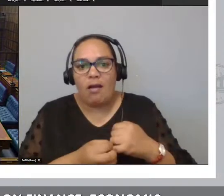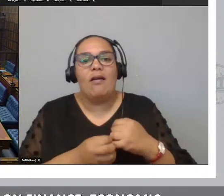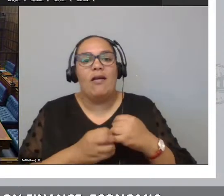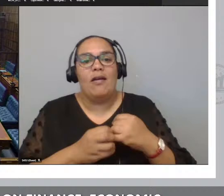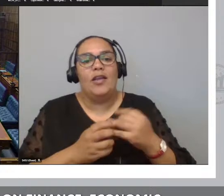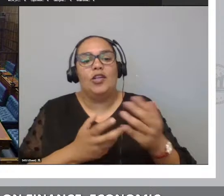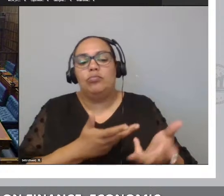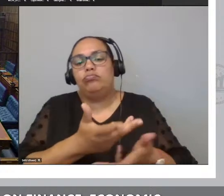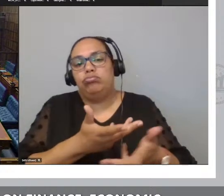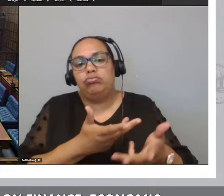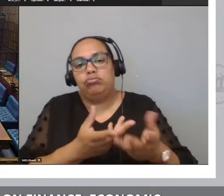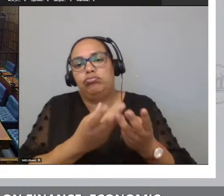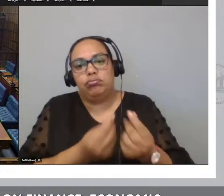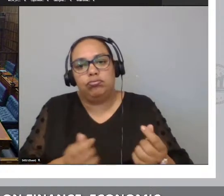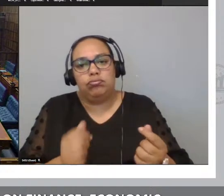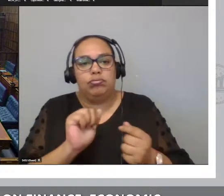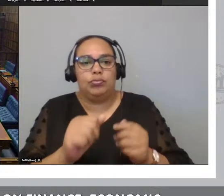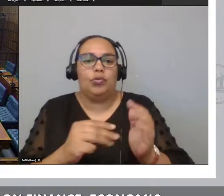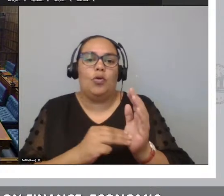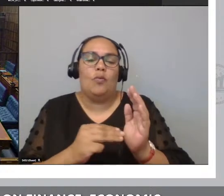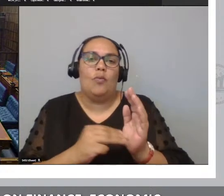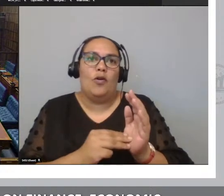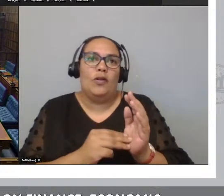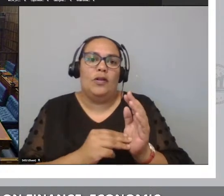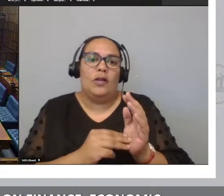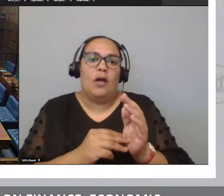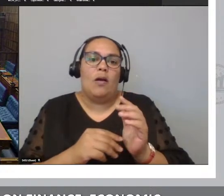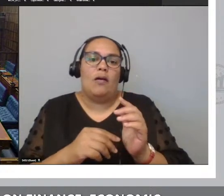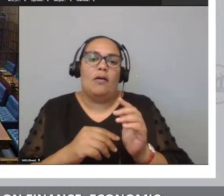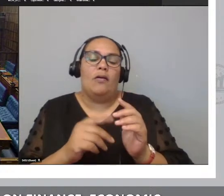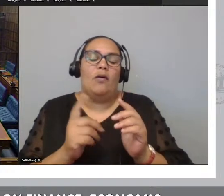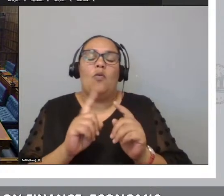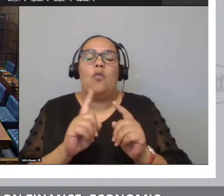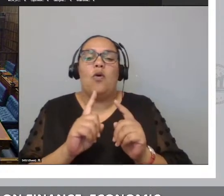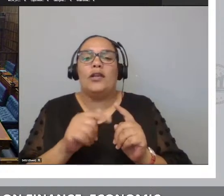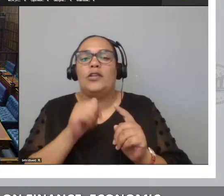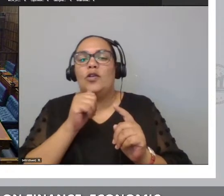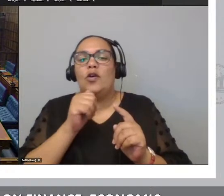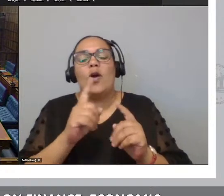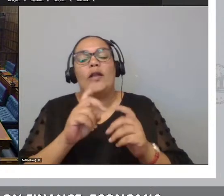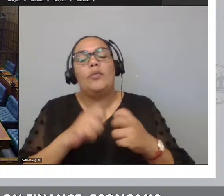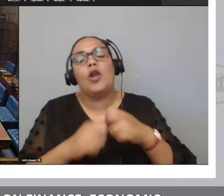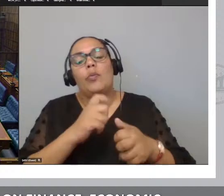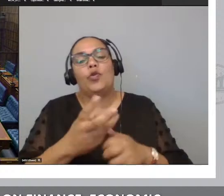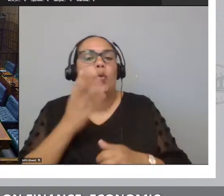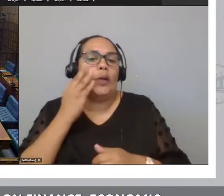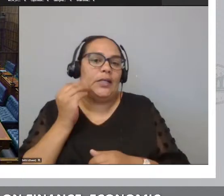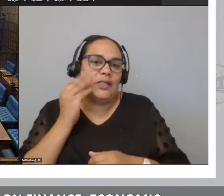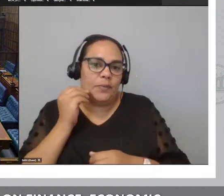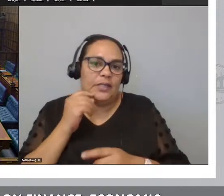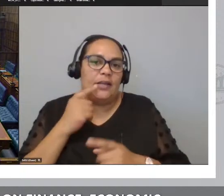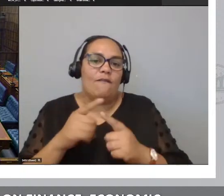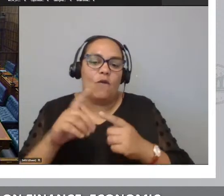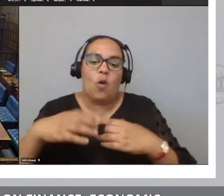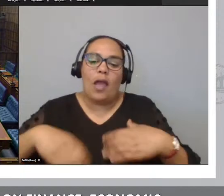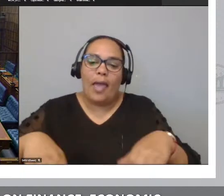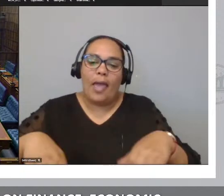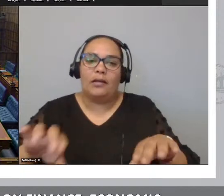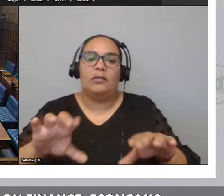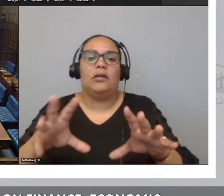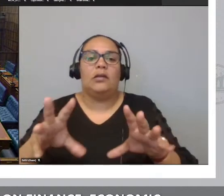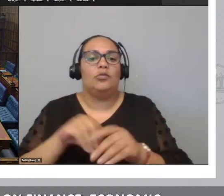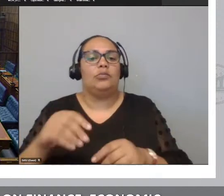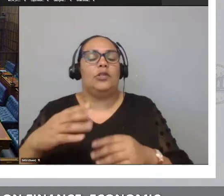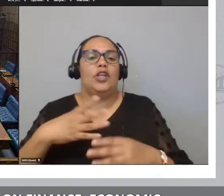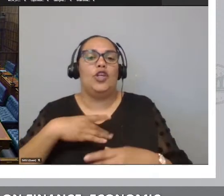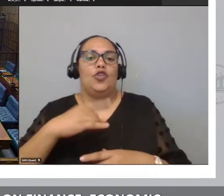the uh bottlenecks that are that have been experienced and and for acting in the interest of the